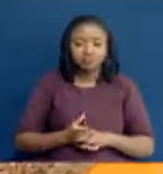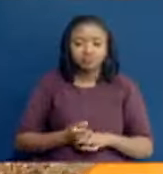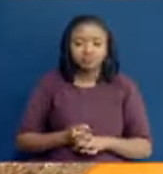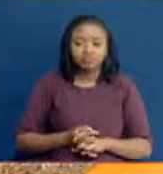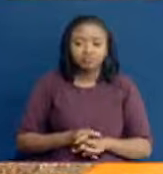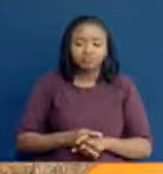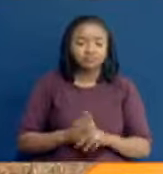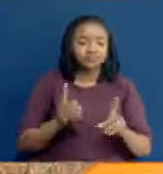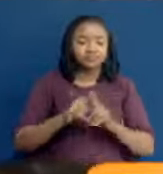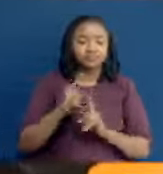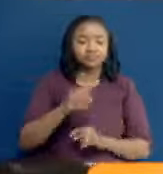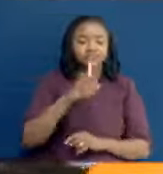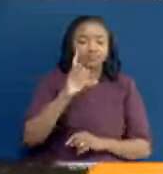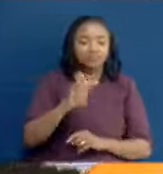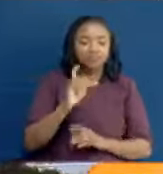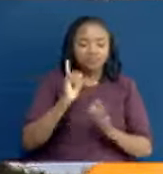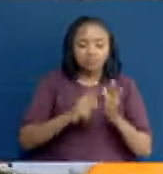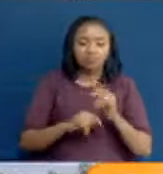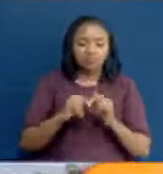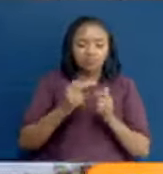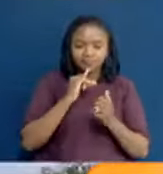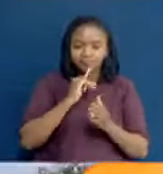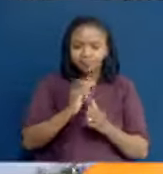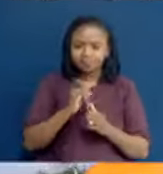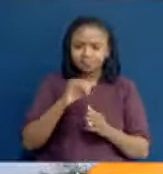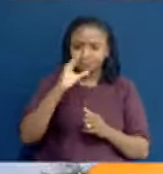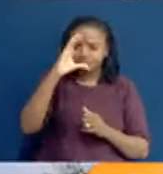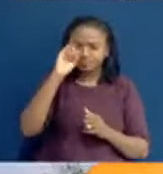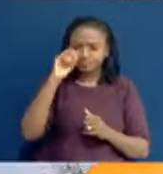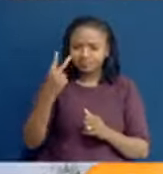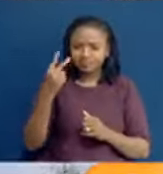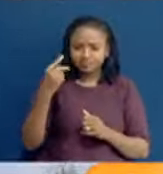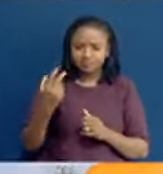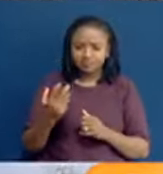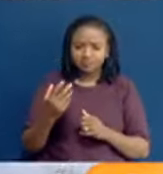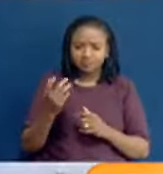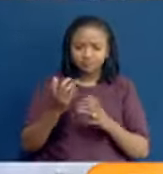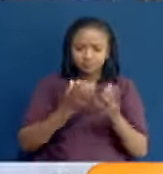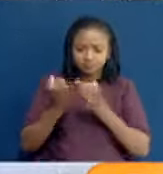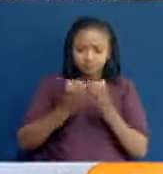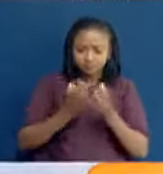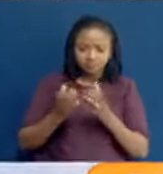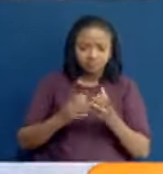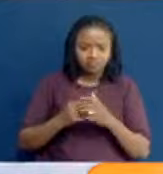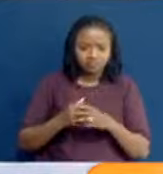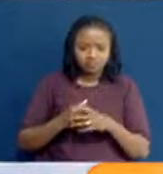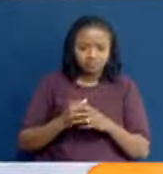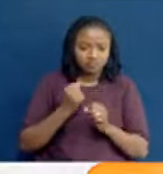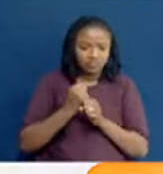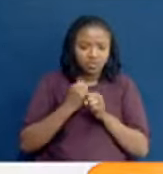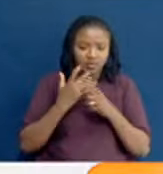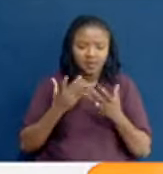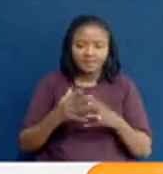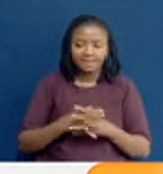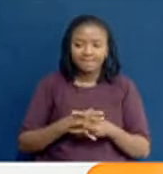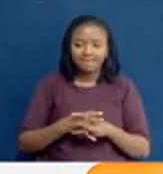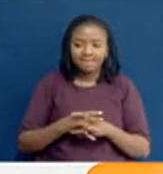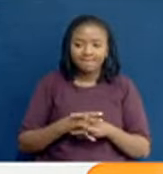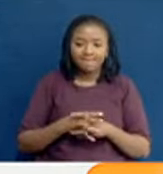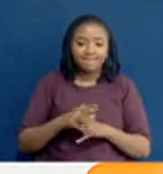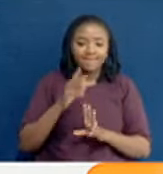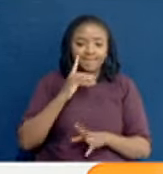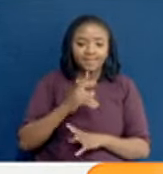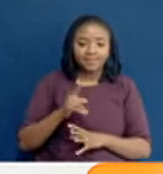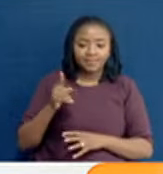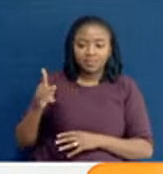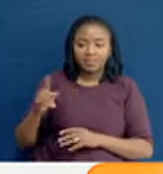But what is carbon trade and how does the business work? You know, these are mechanisms, to allow especially